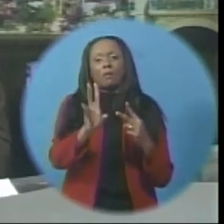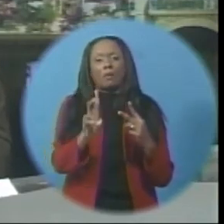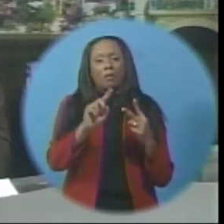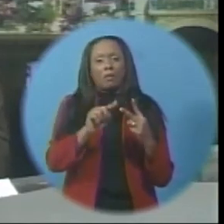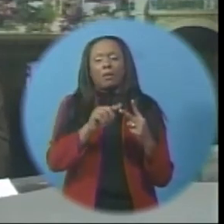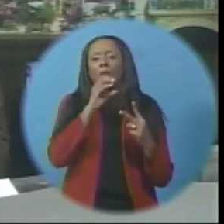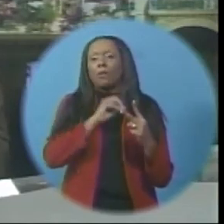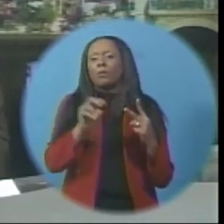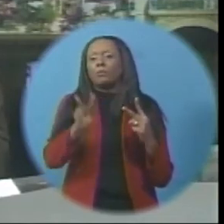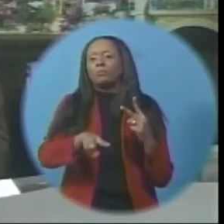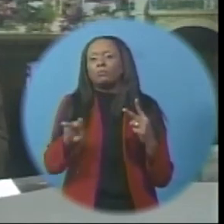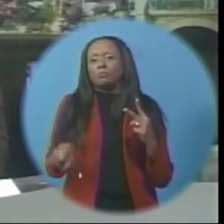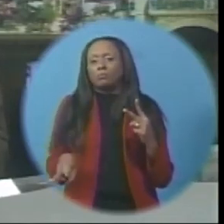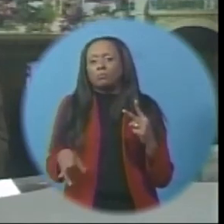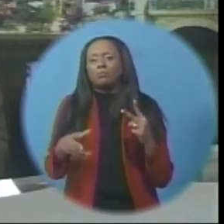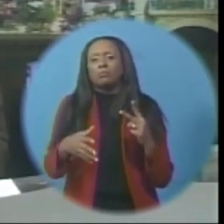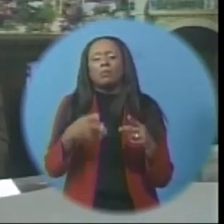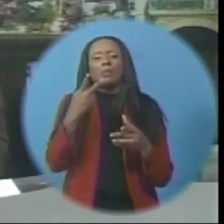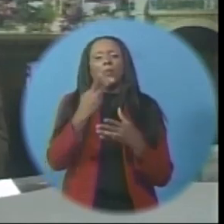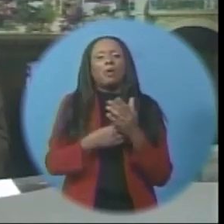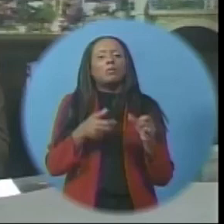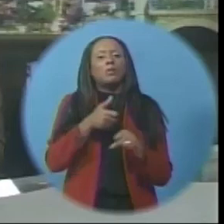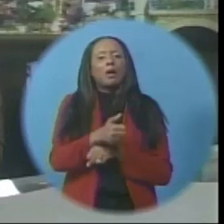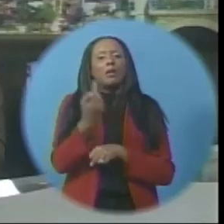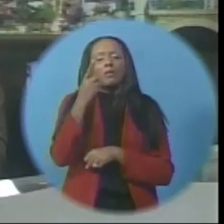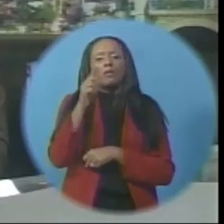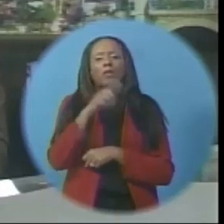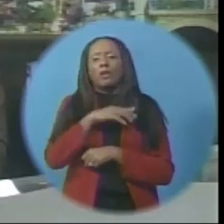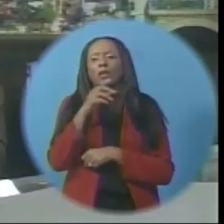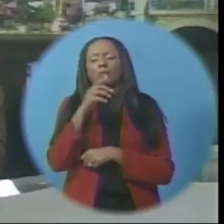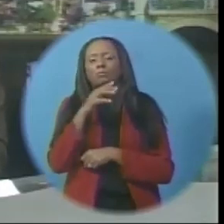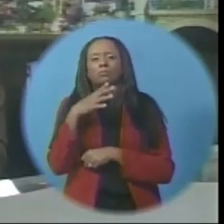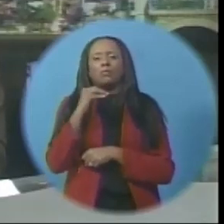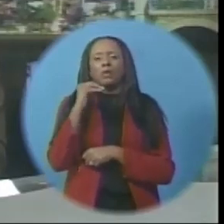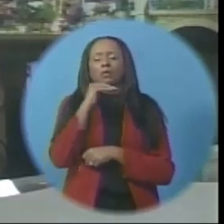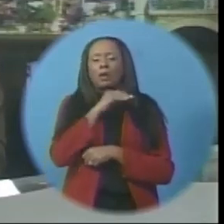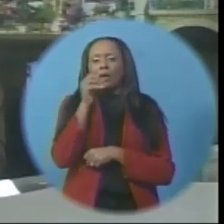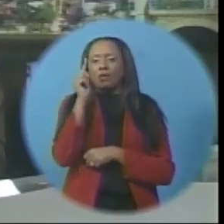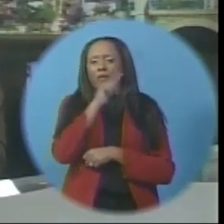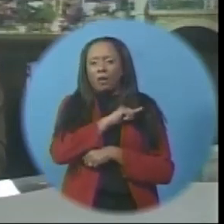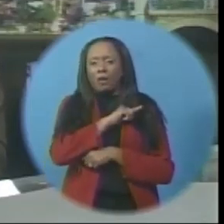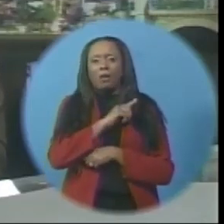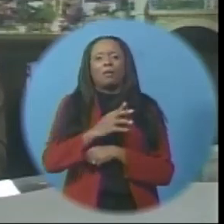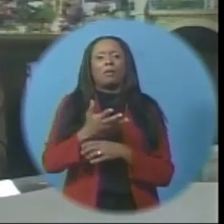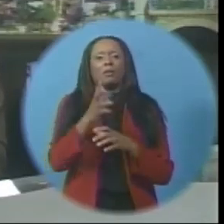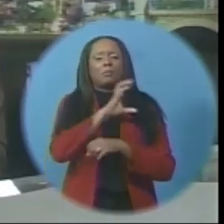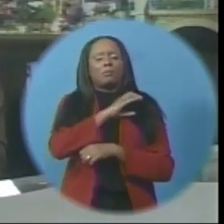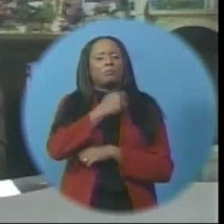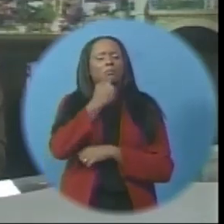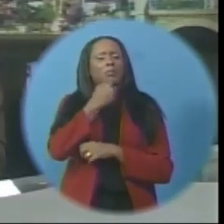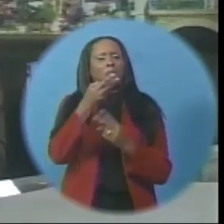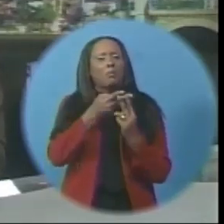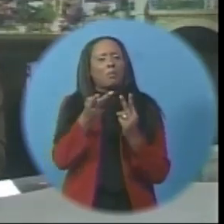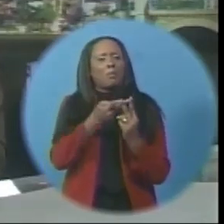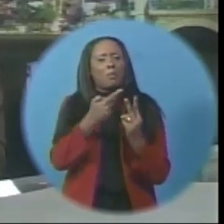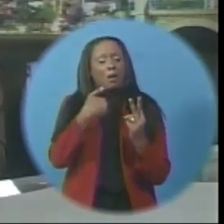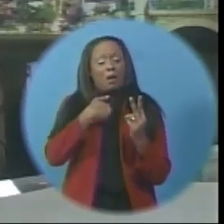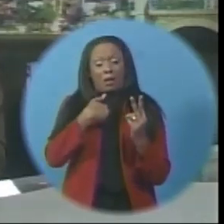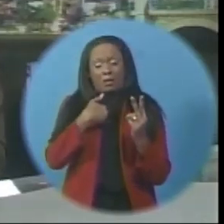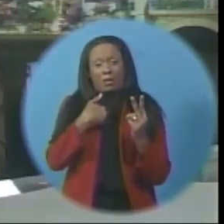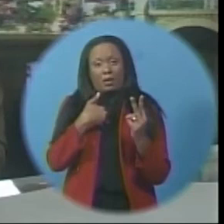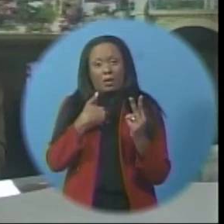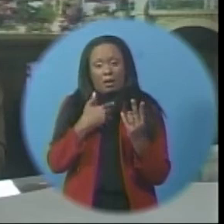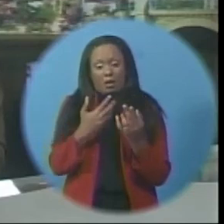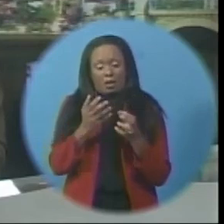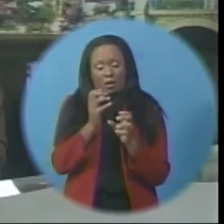fisherman, and 22-year-old student Tonko Tonkev have been charged with ATM fraud. Police say the men possessed a